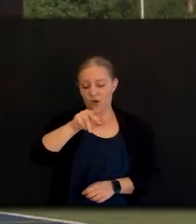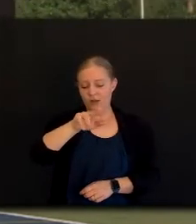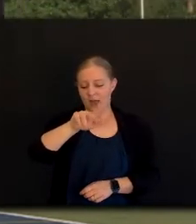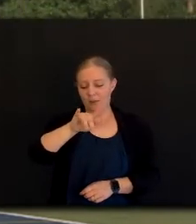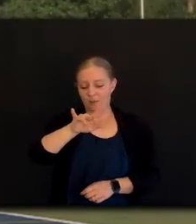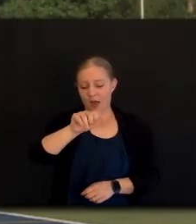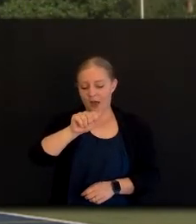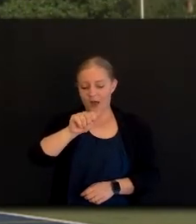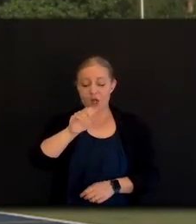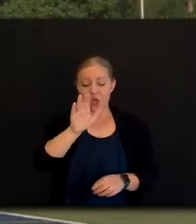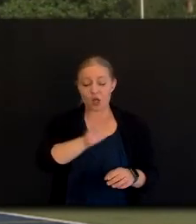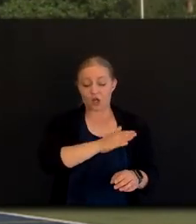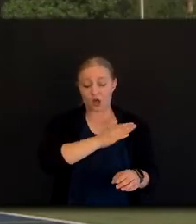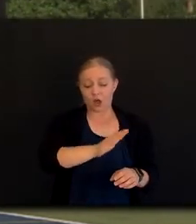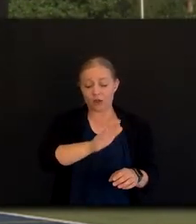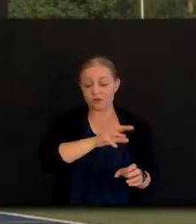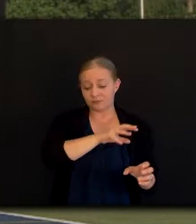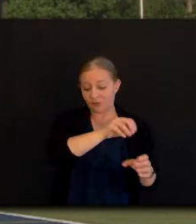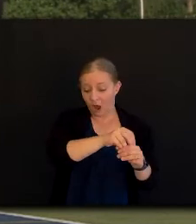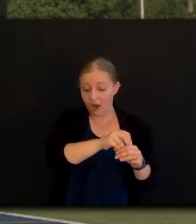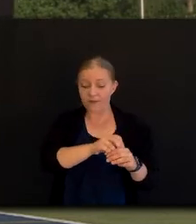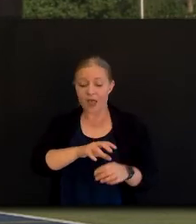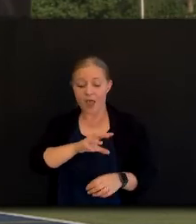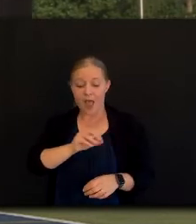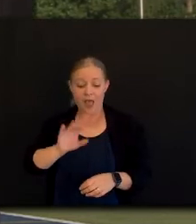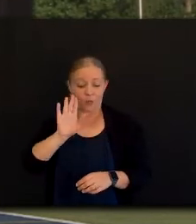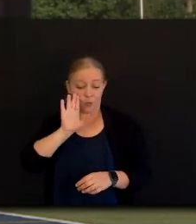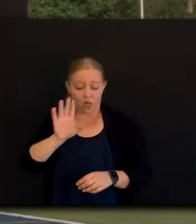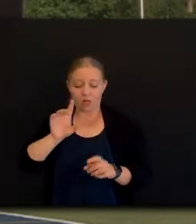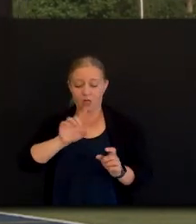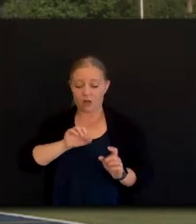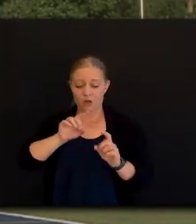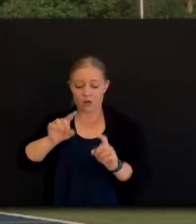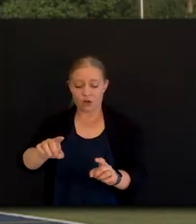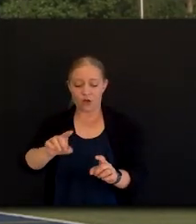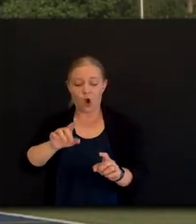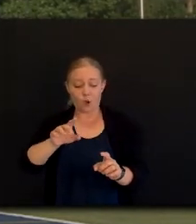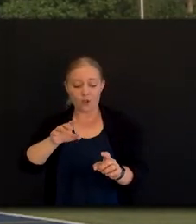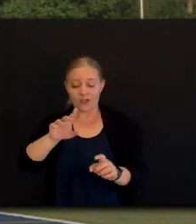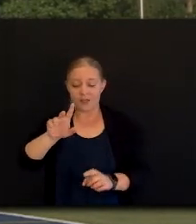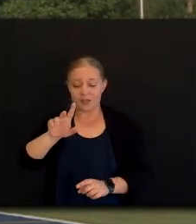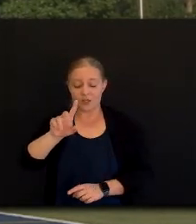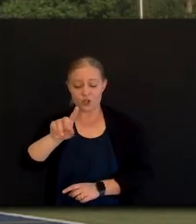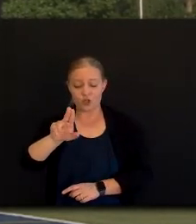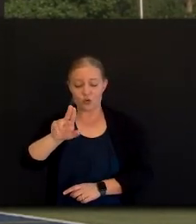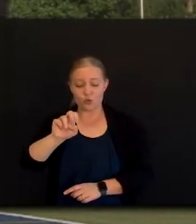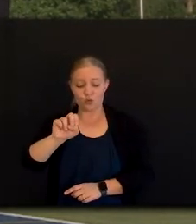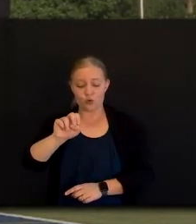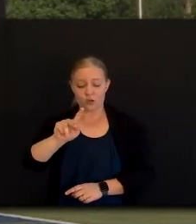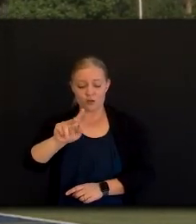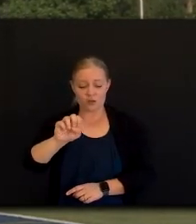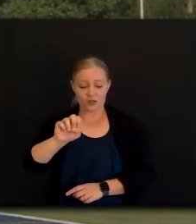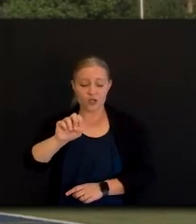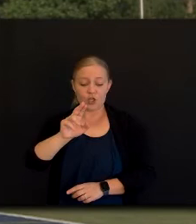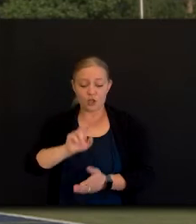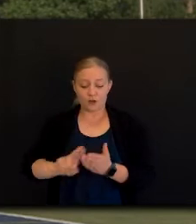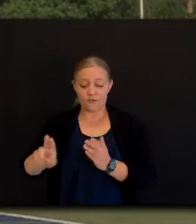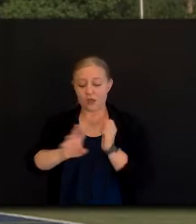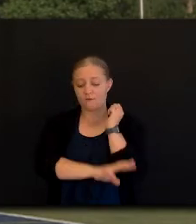principal's advisory. Carly will attend Duke University this fall and major in statistics and economics. Grant